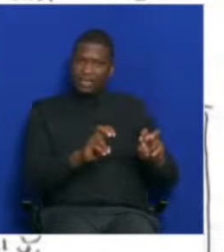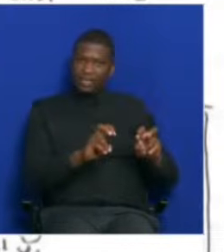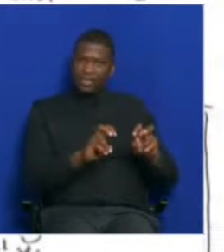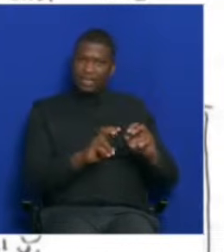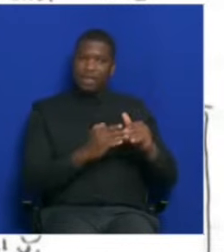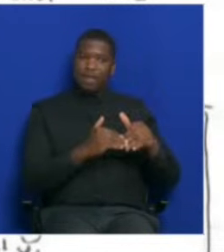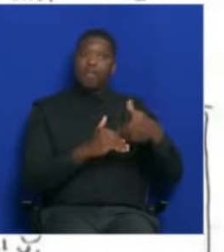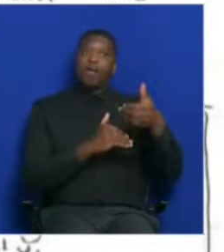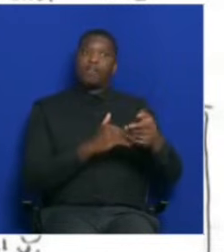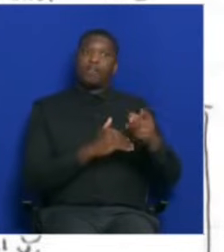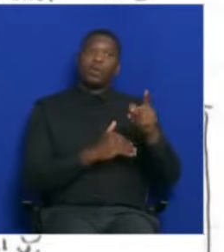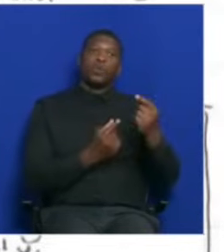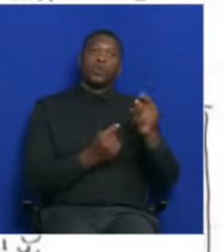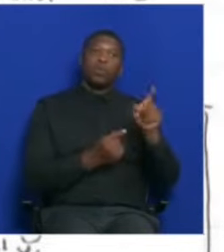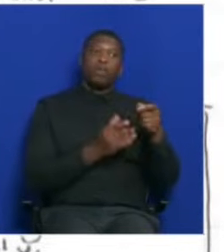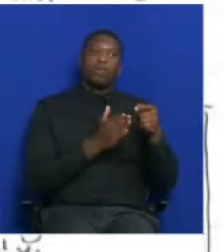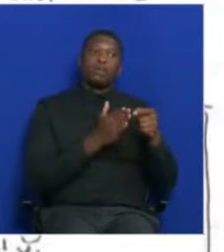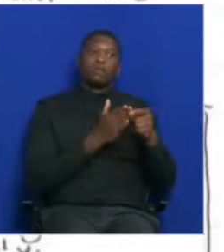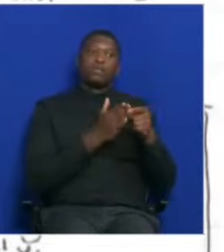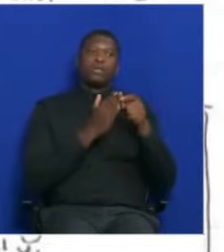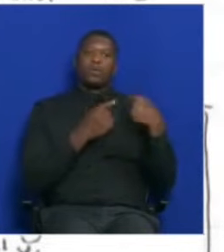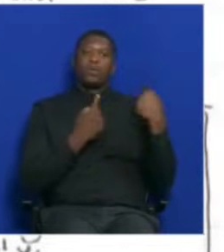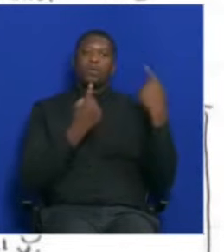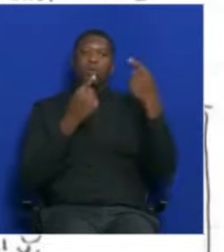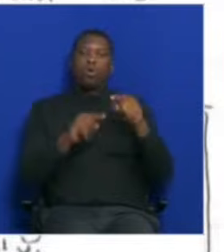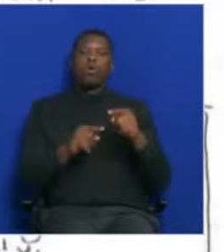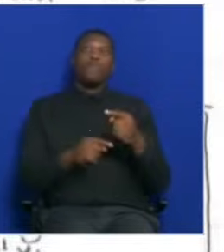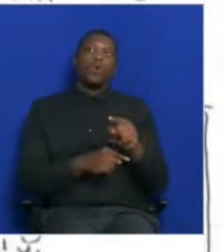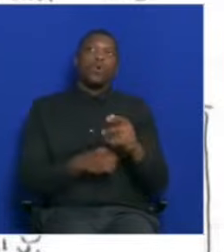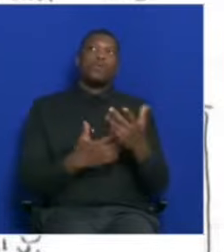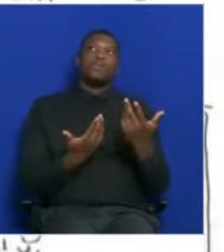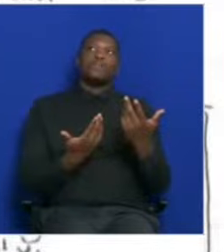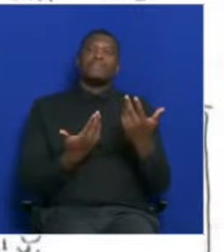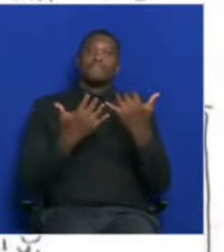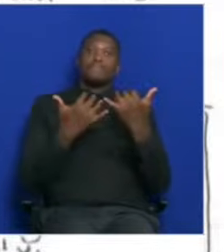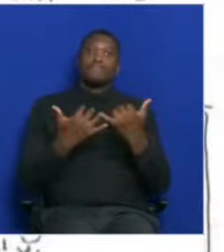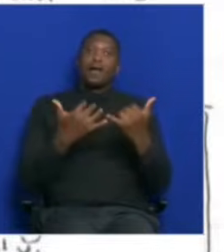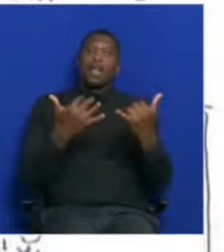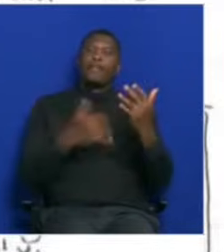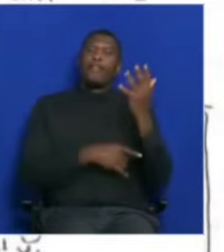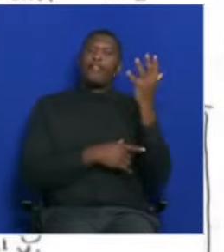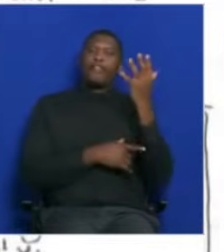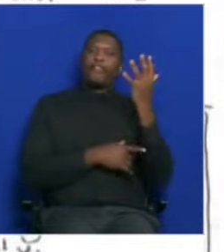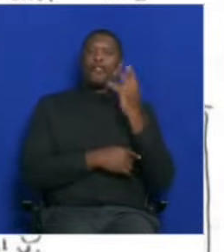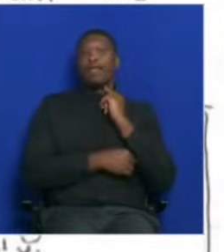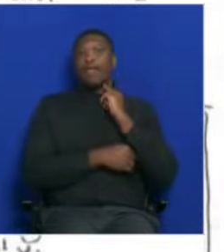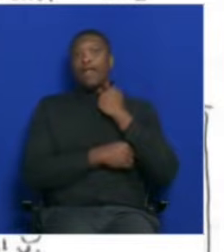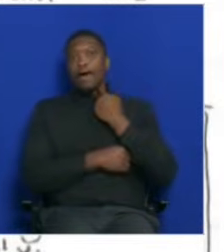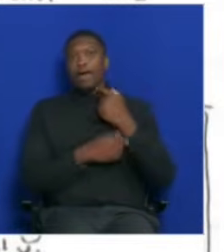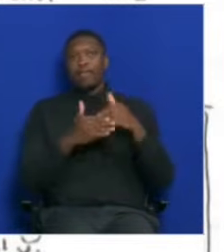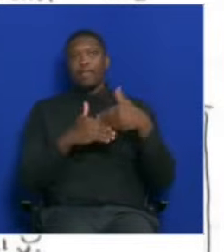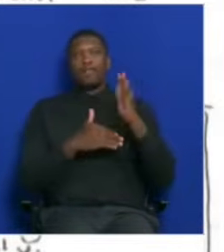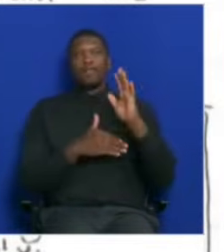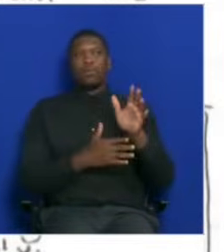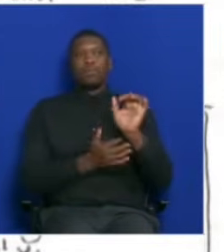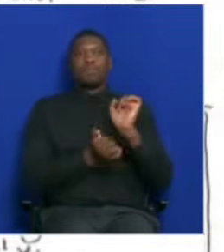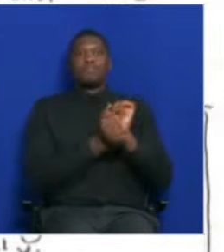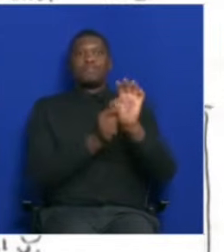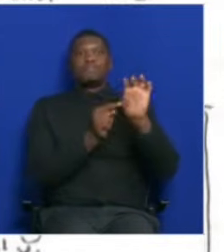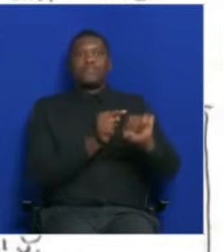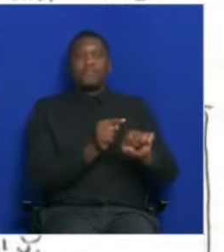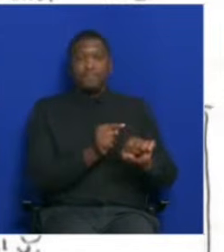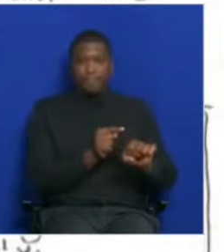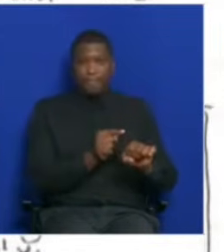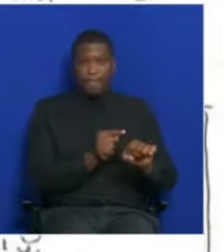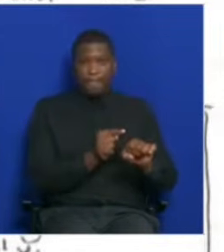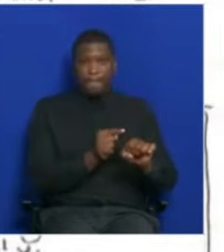to Parliament to account, and then he would lie, and then he would be caught out. And this